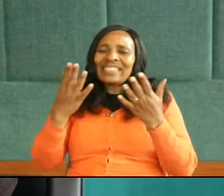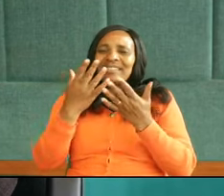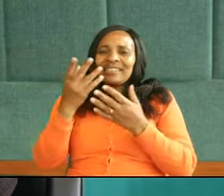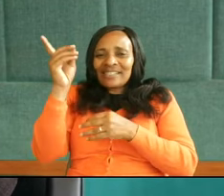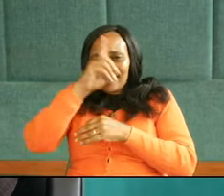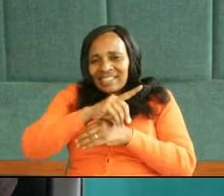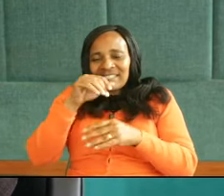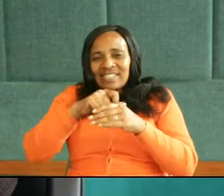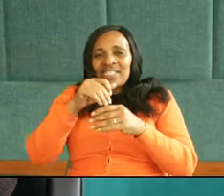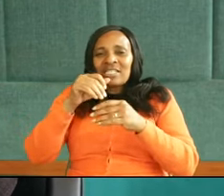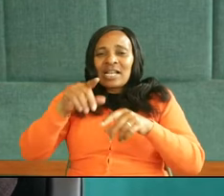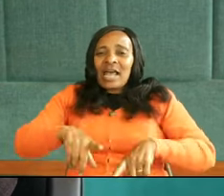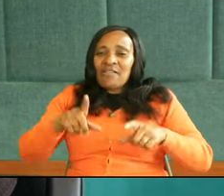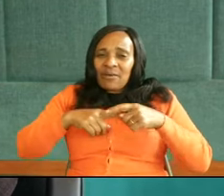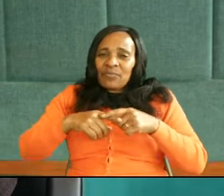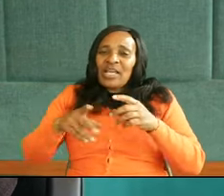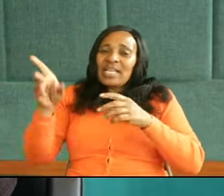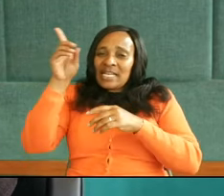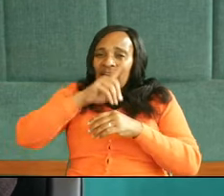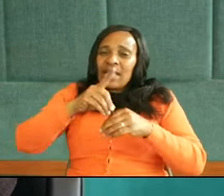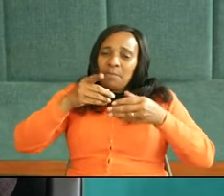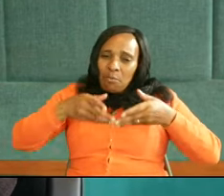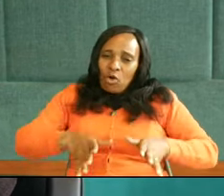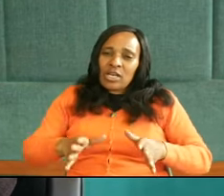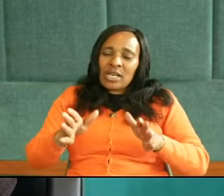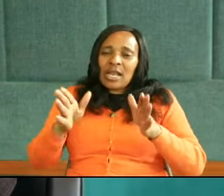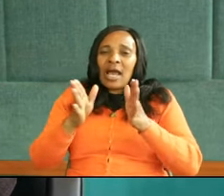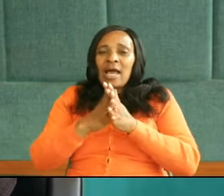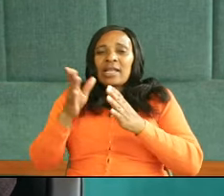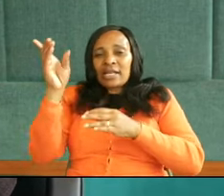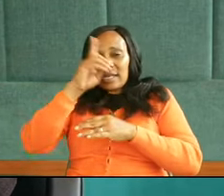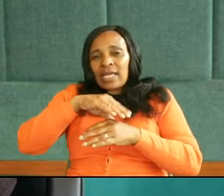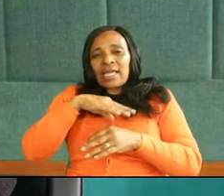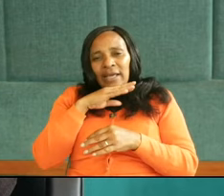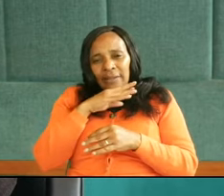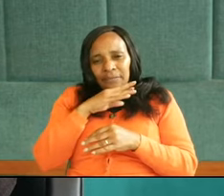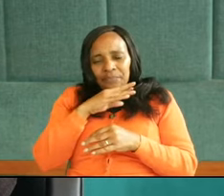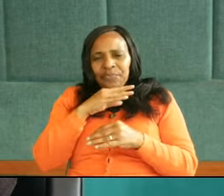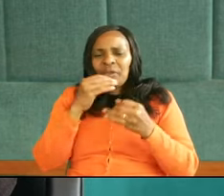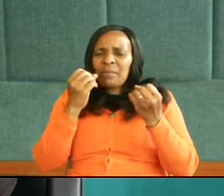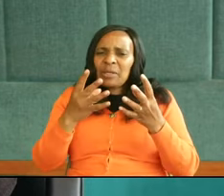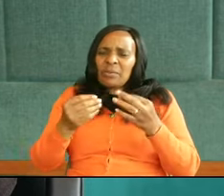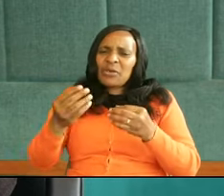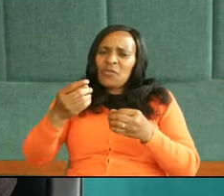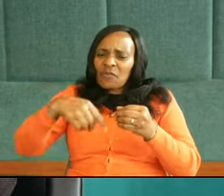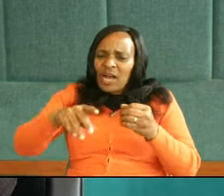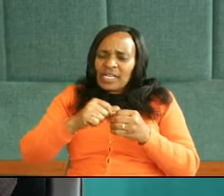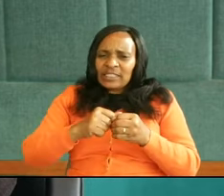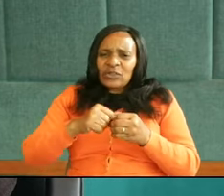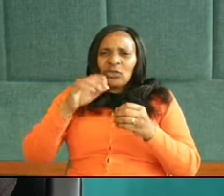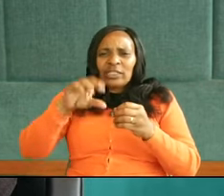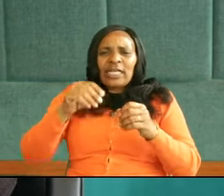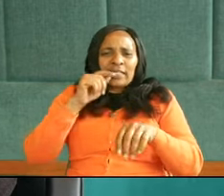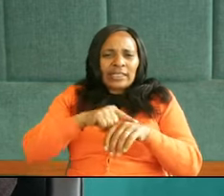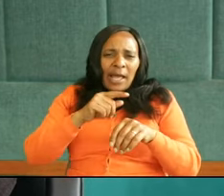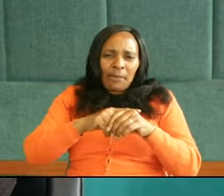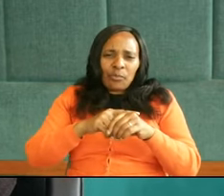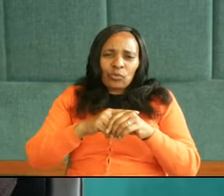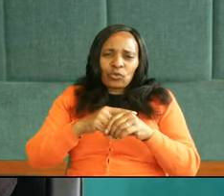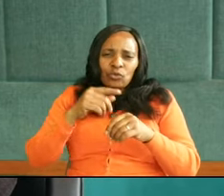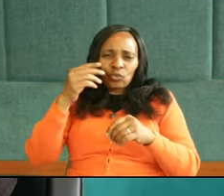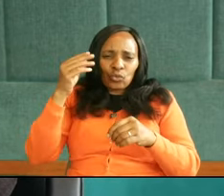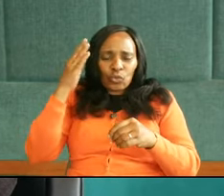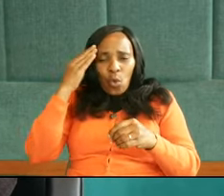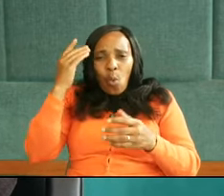days in your life, the day you're born and the day you find out why. Most of us, it takes a while before we find out what our purpose is in